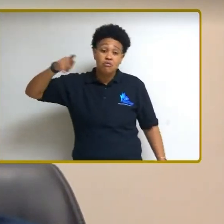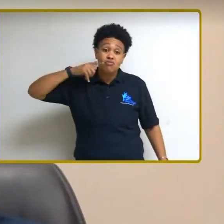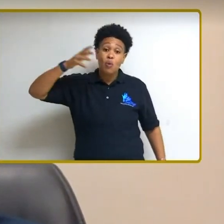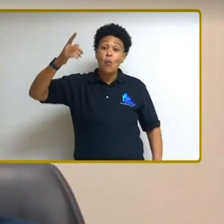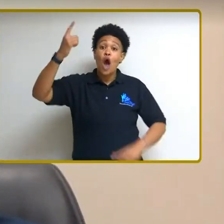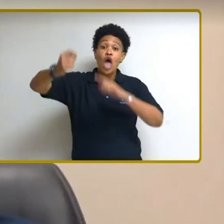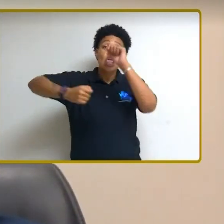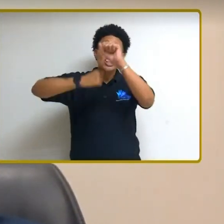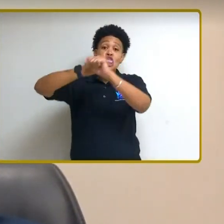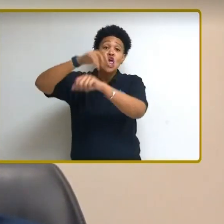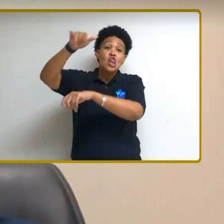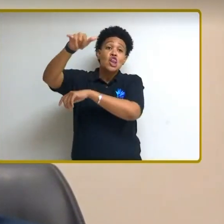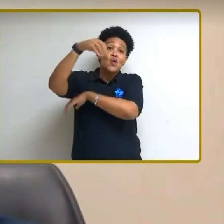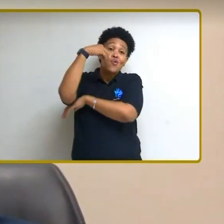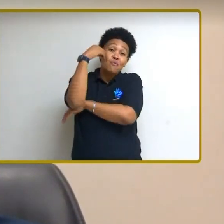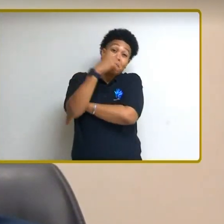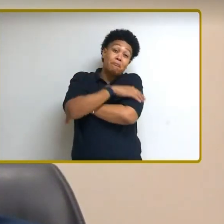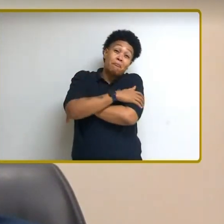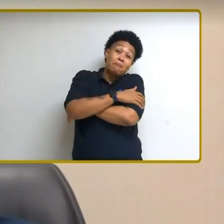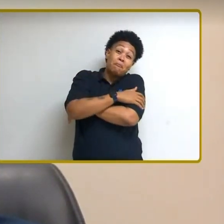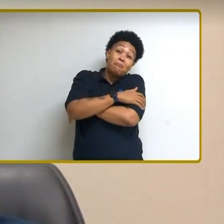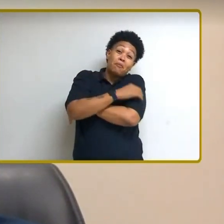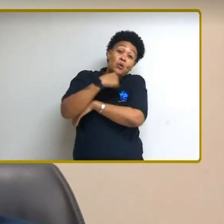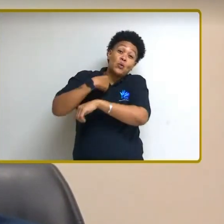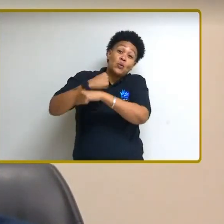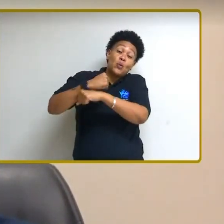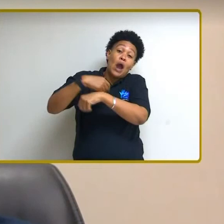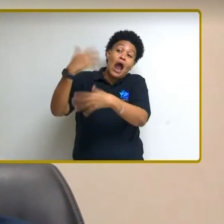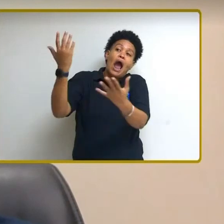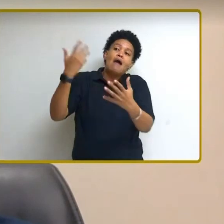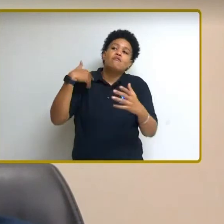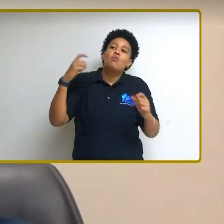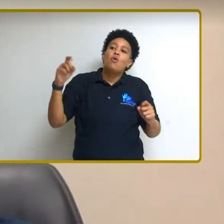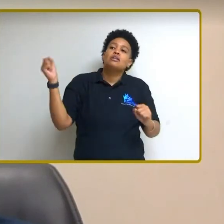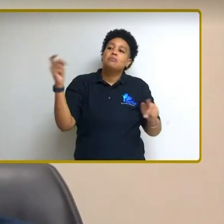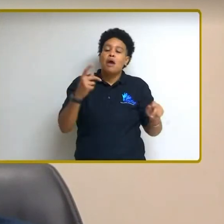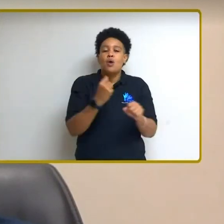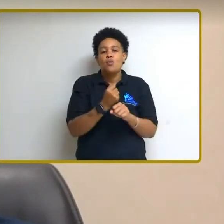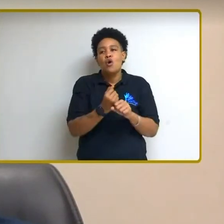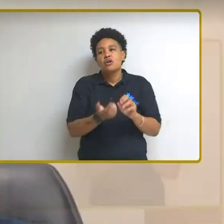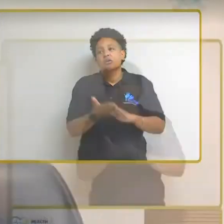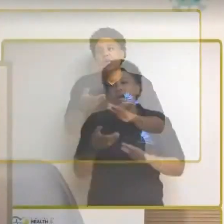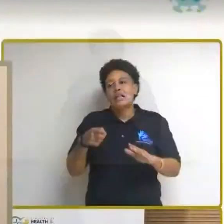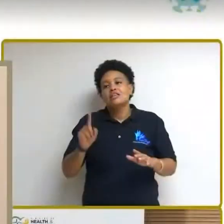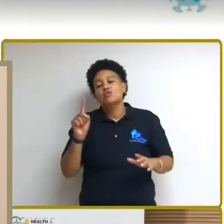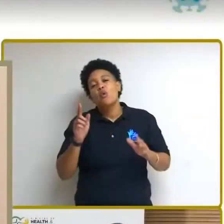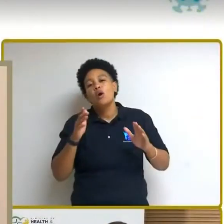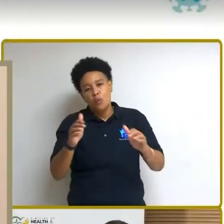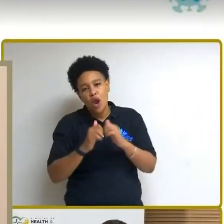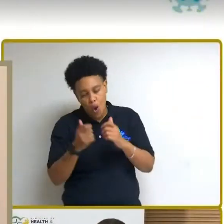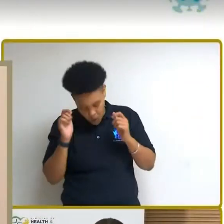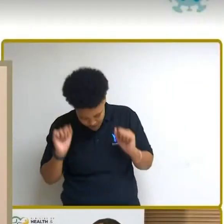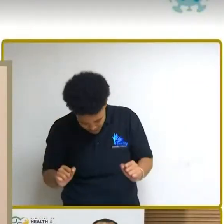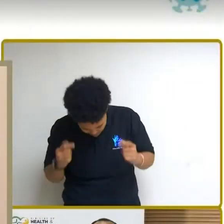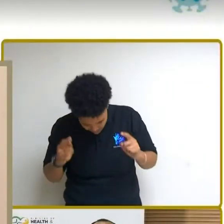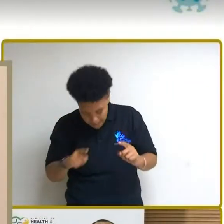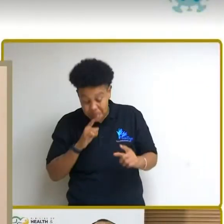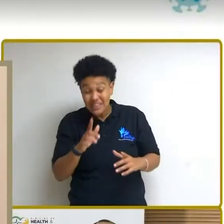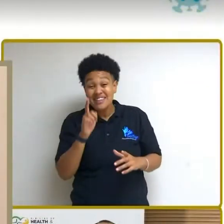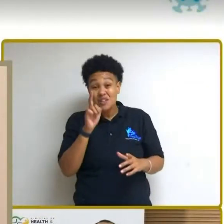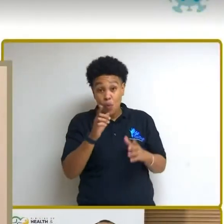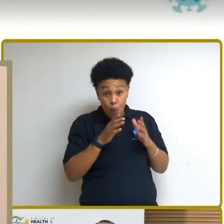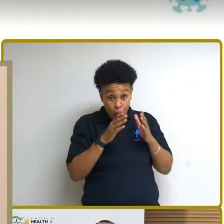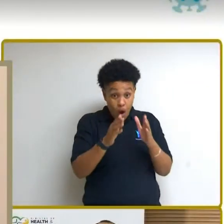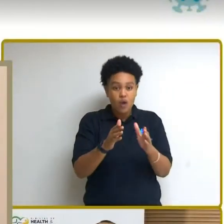a year without a job. So we want to be able to bring them back. And this is one way. This is a